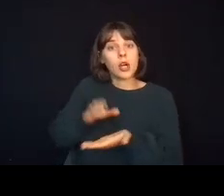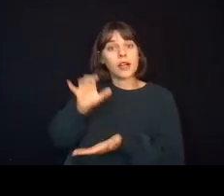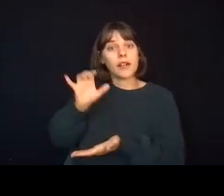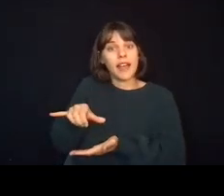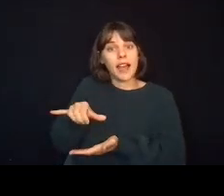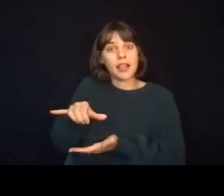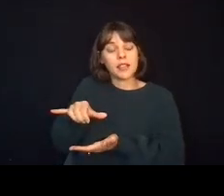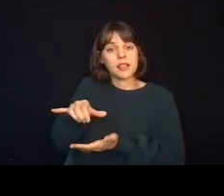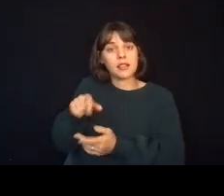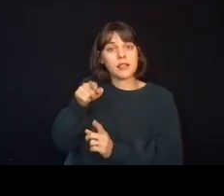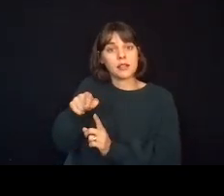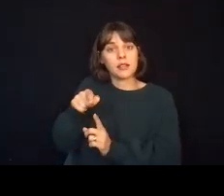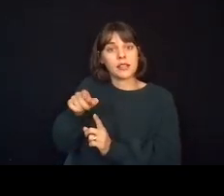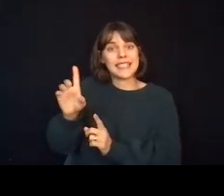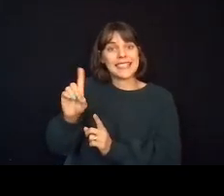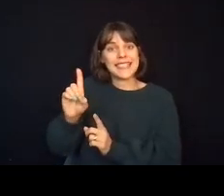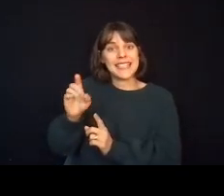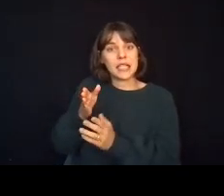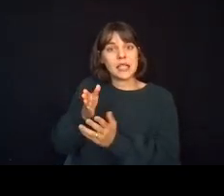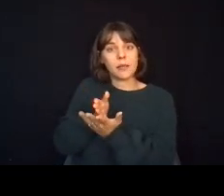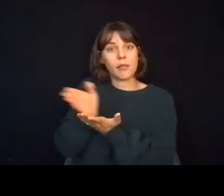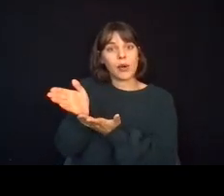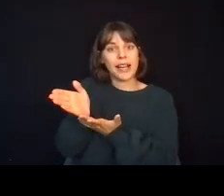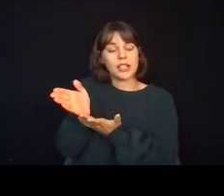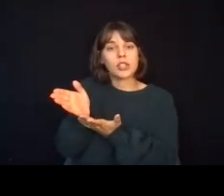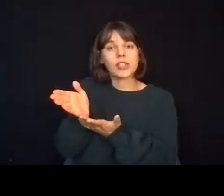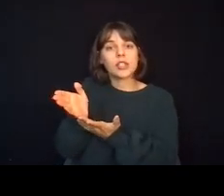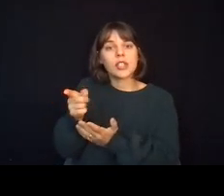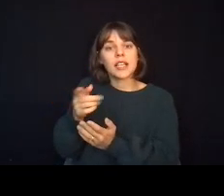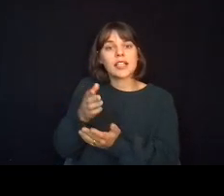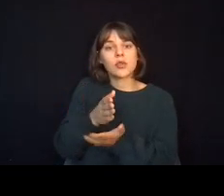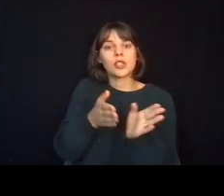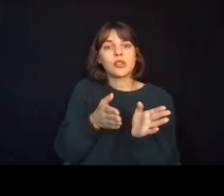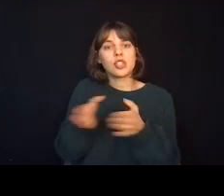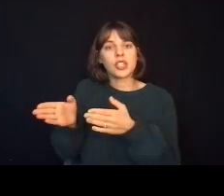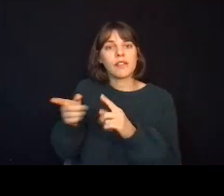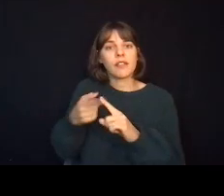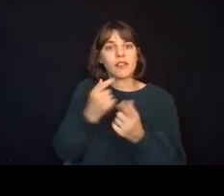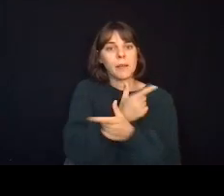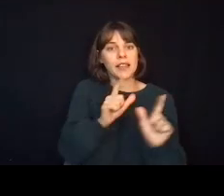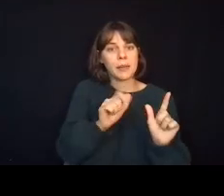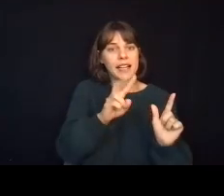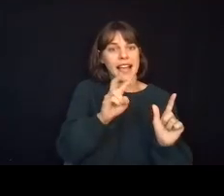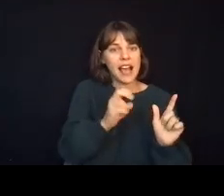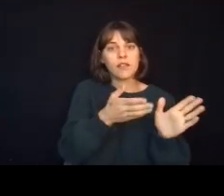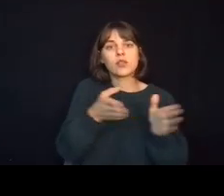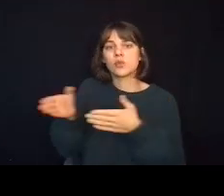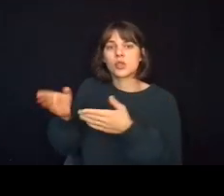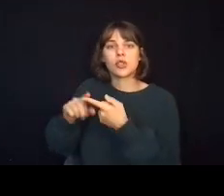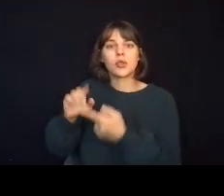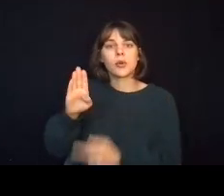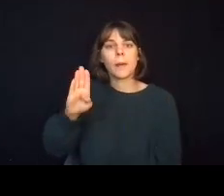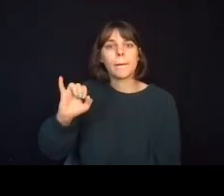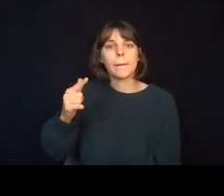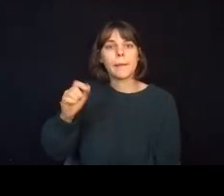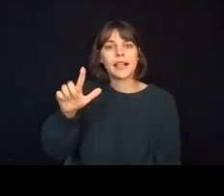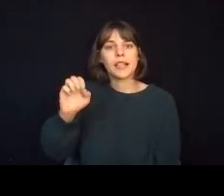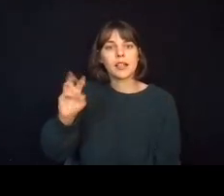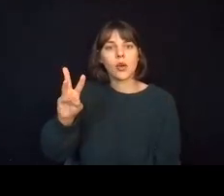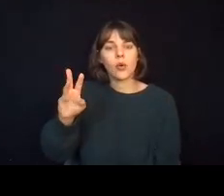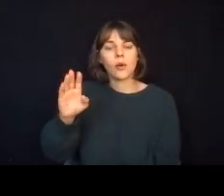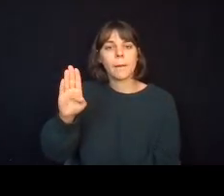D branch routing, is shifting from Liberty Avenue and going to use Bigelow Boulevard, so that we can bypass